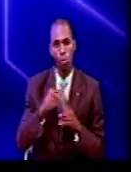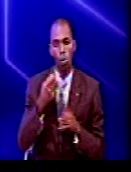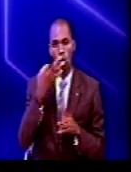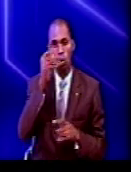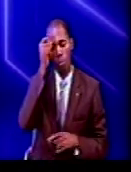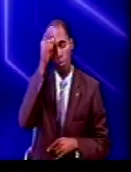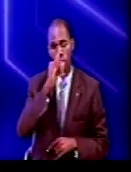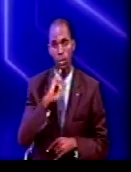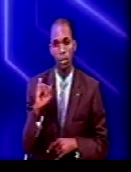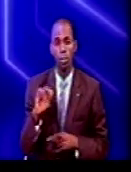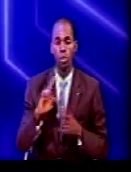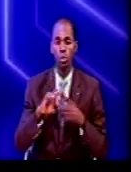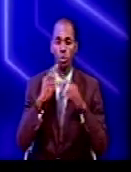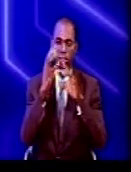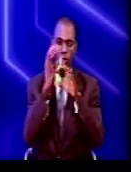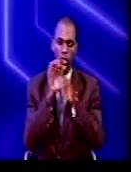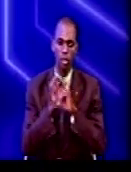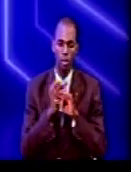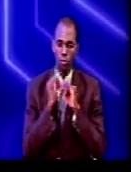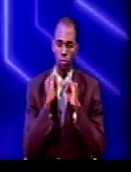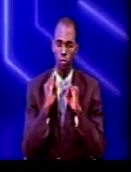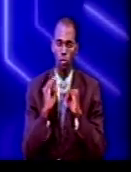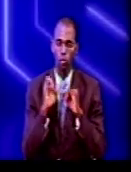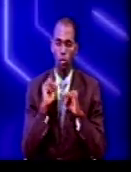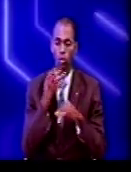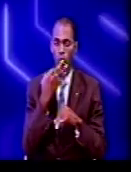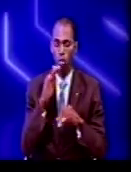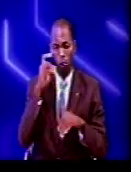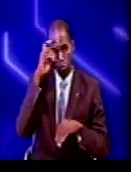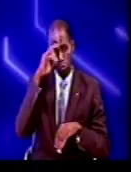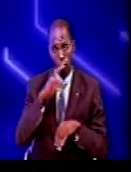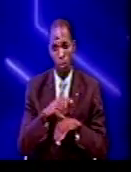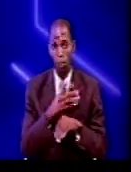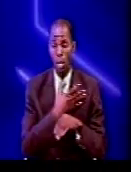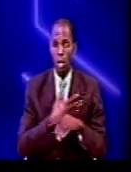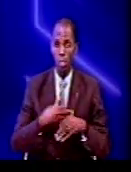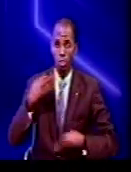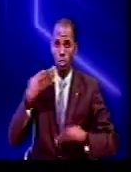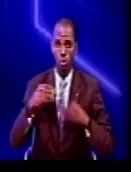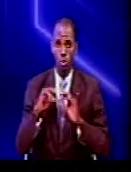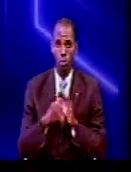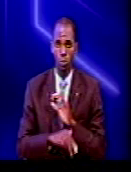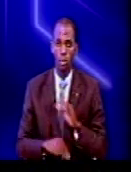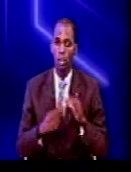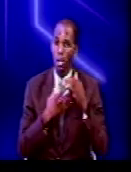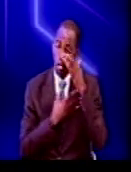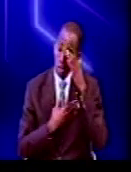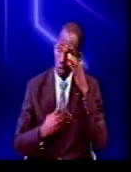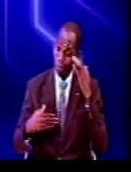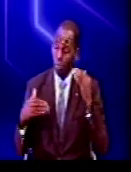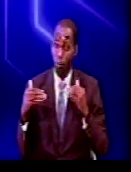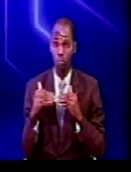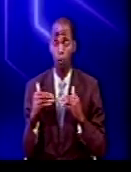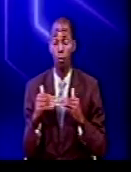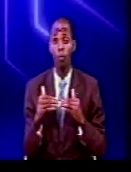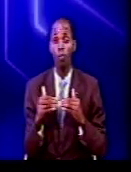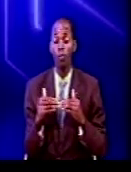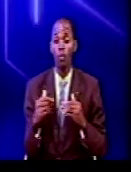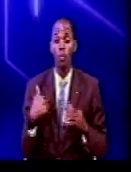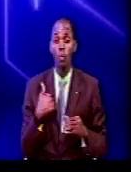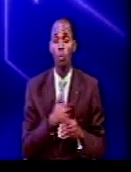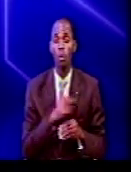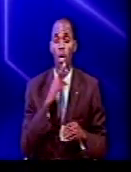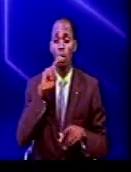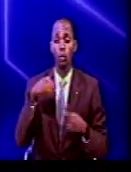instruction, to perceive the words of understanding, to receive instruction of wisdom,